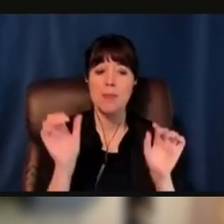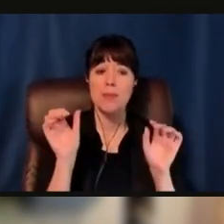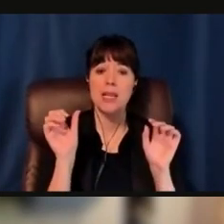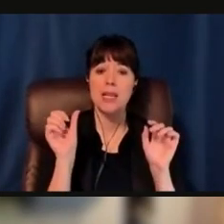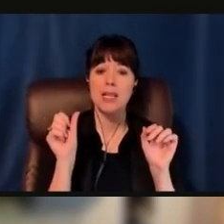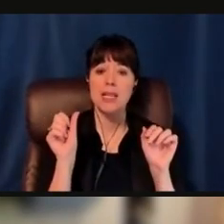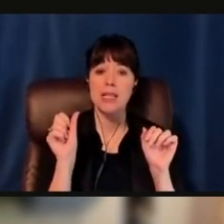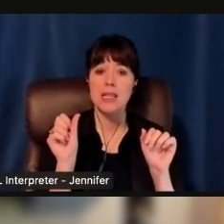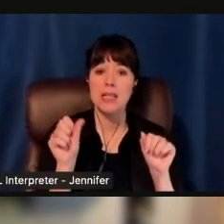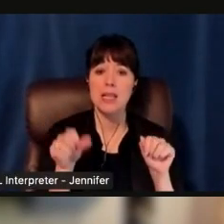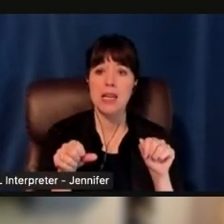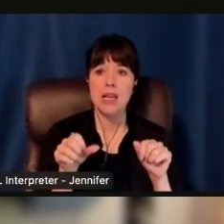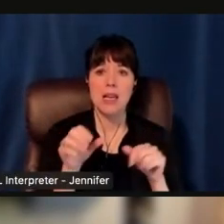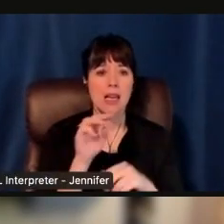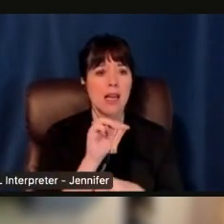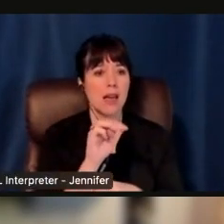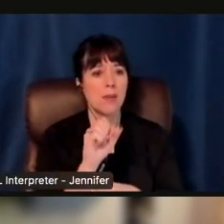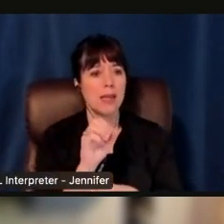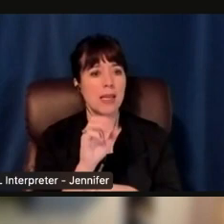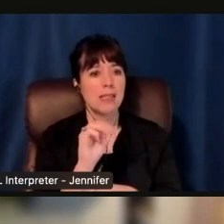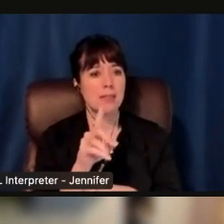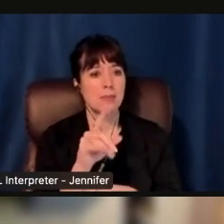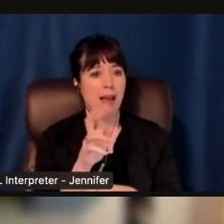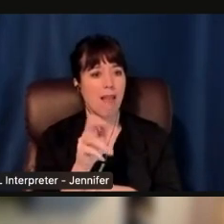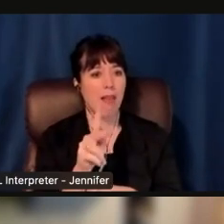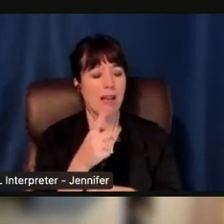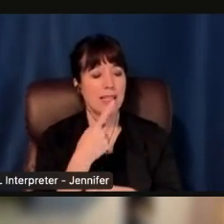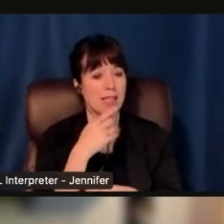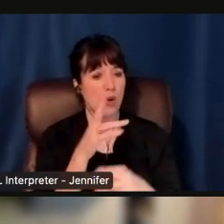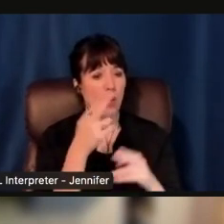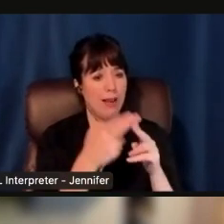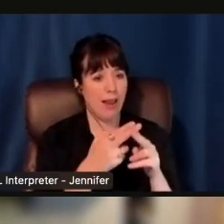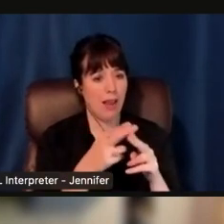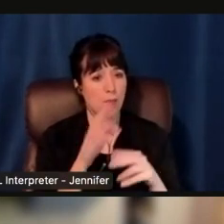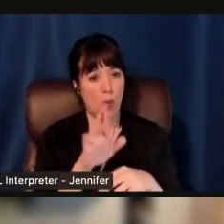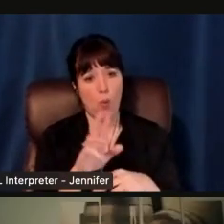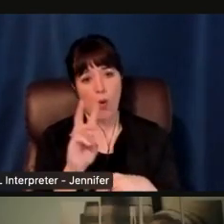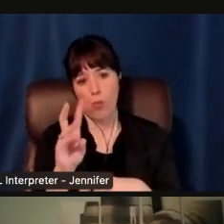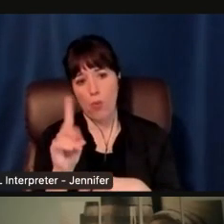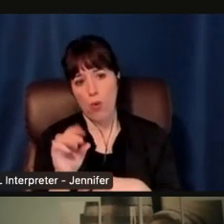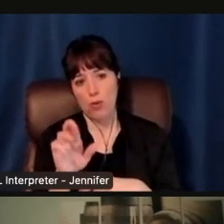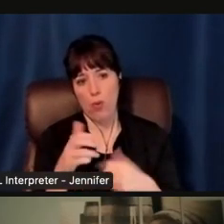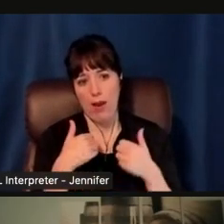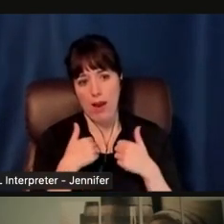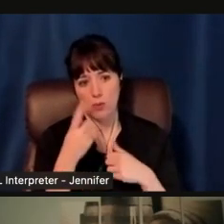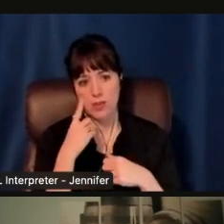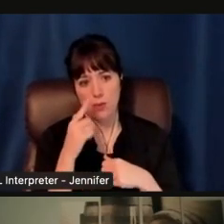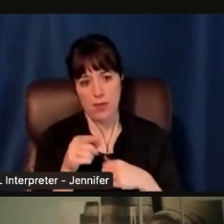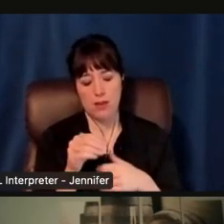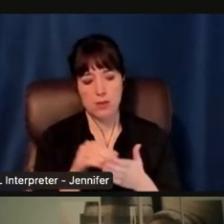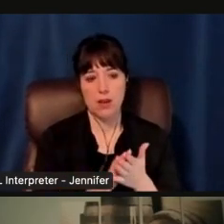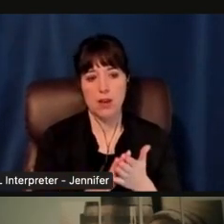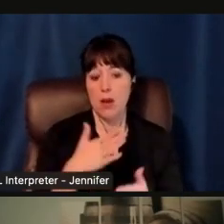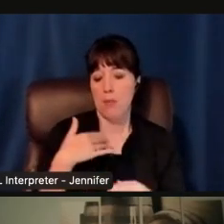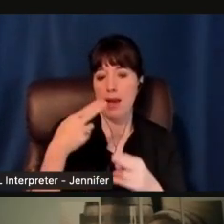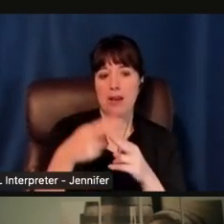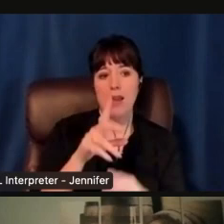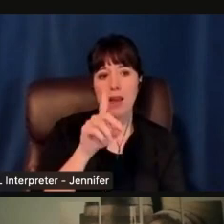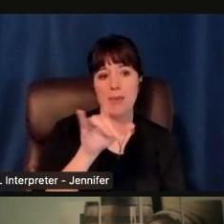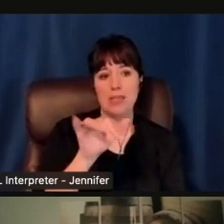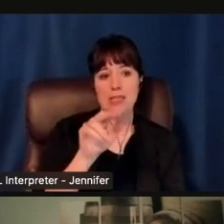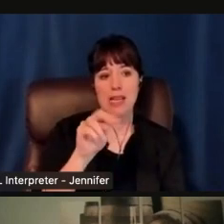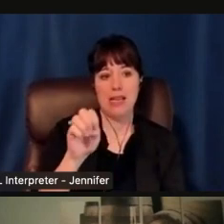You share Ms. this Medlock, screen with could me? You go ahead and state your name and either your ward or your address for the record, please? Sure. My name is Danae